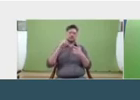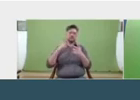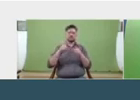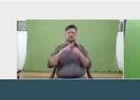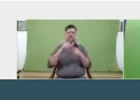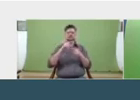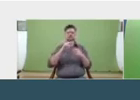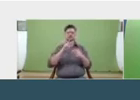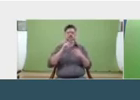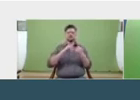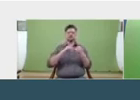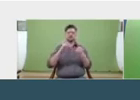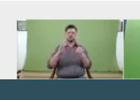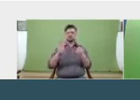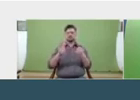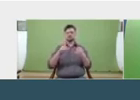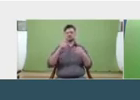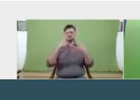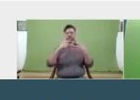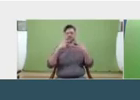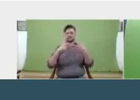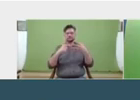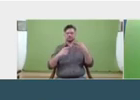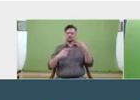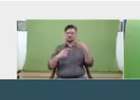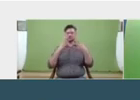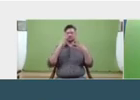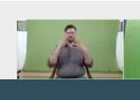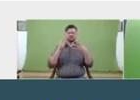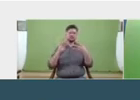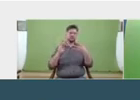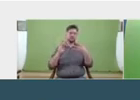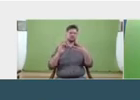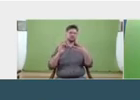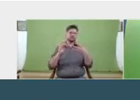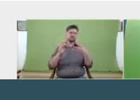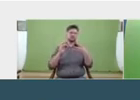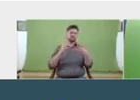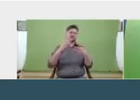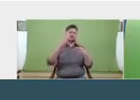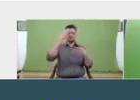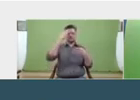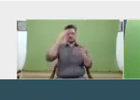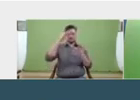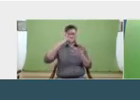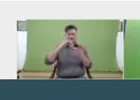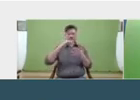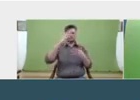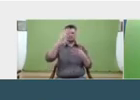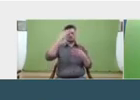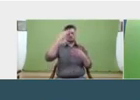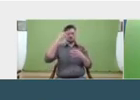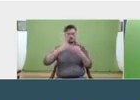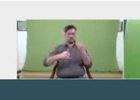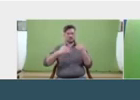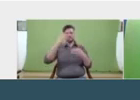orders head medial svo head because the verb is called the head head final most languages we